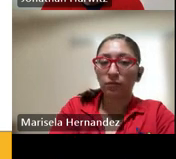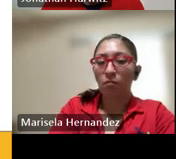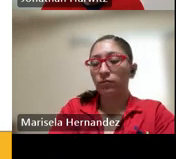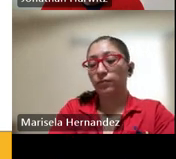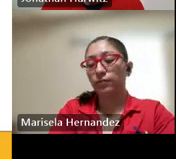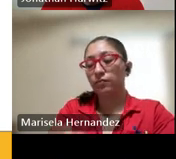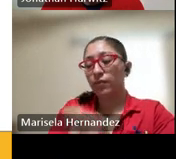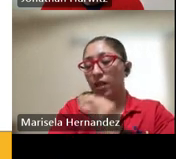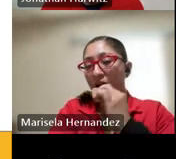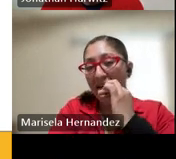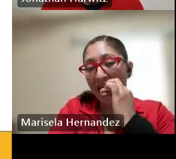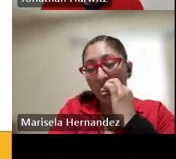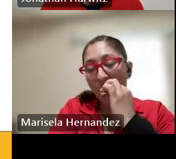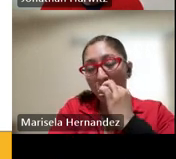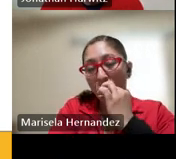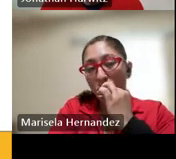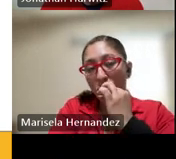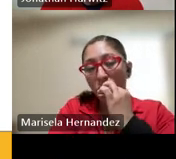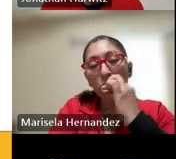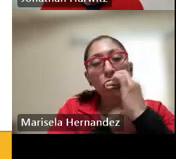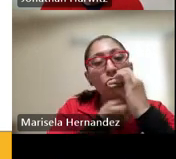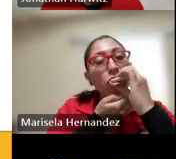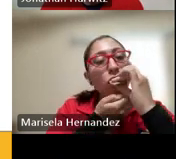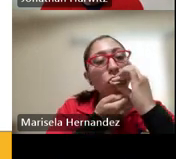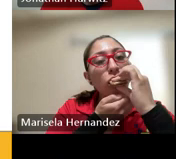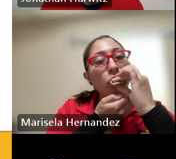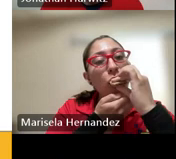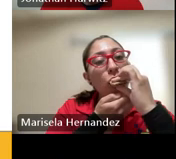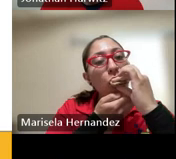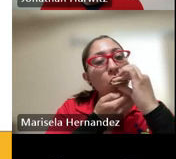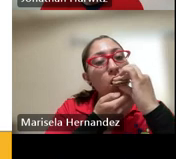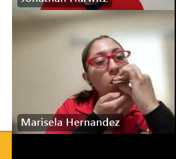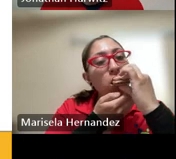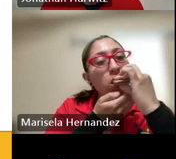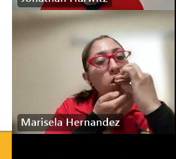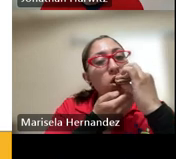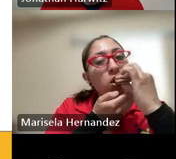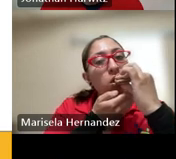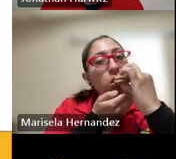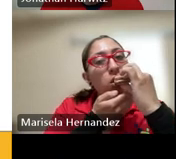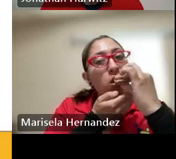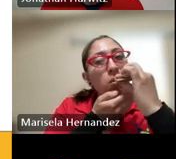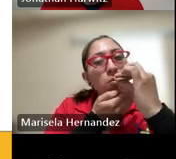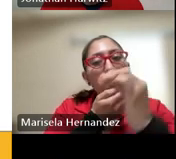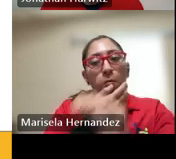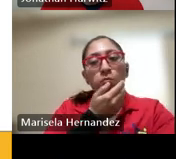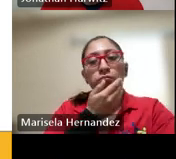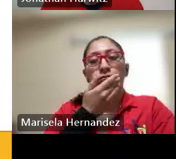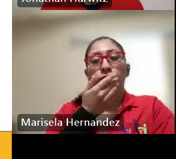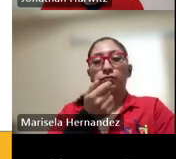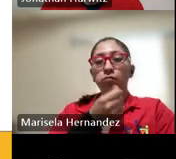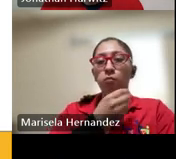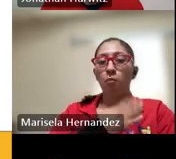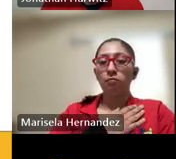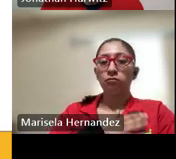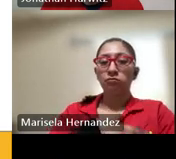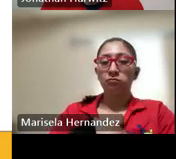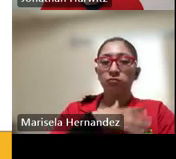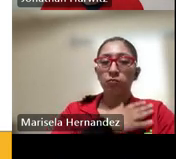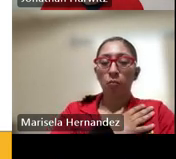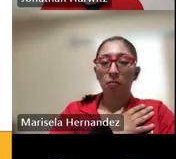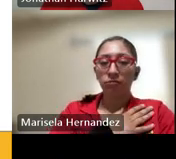recently, when we've seen kind of small incremental funding increases up to a peak of